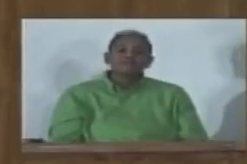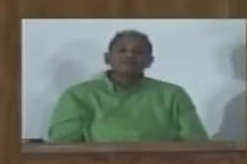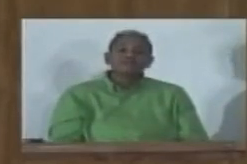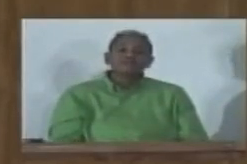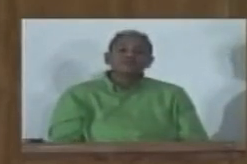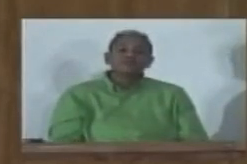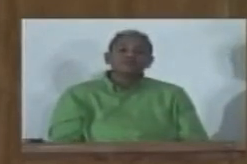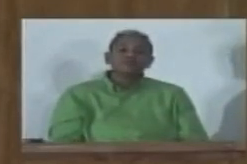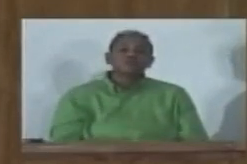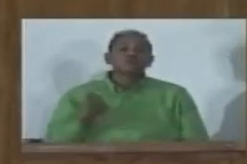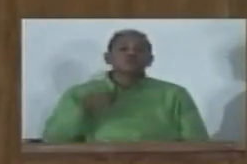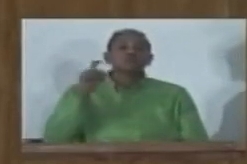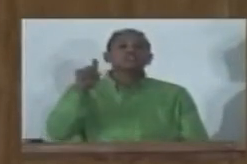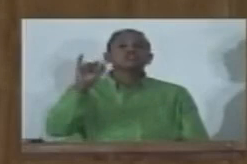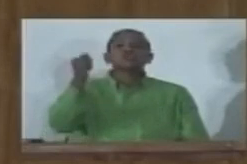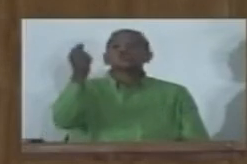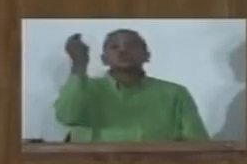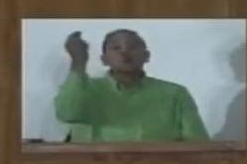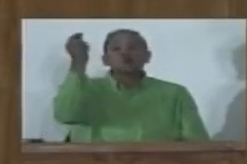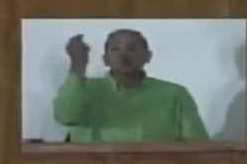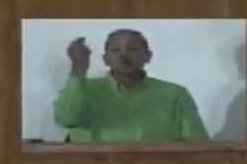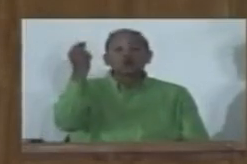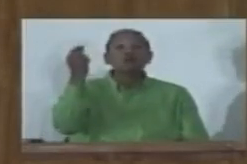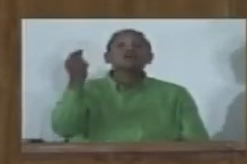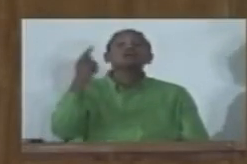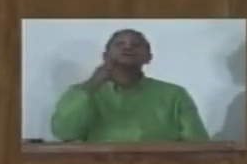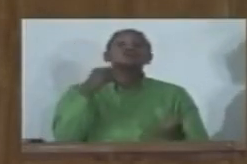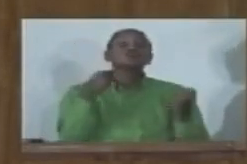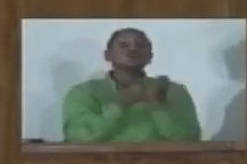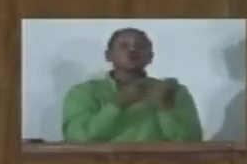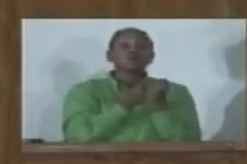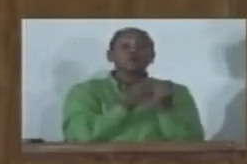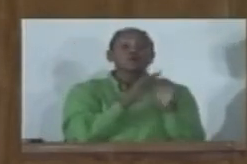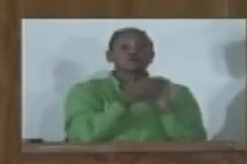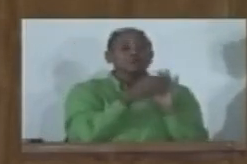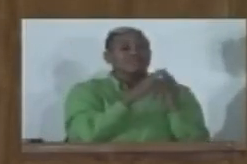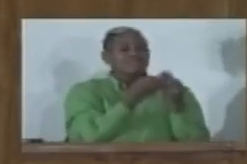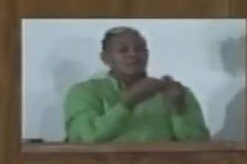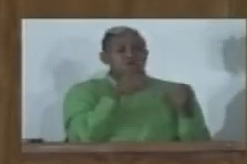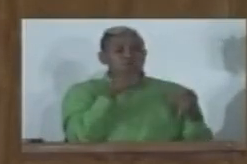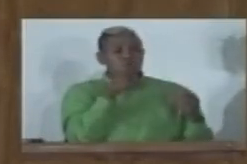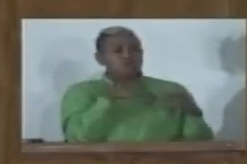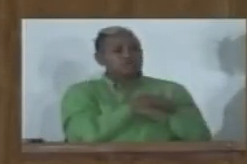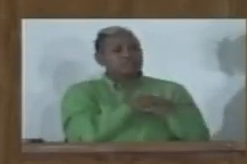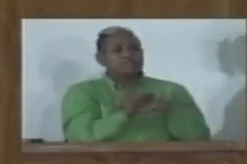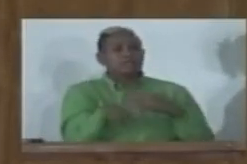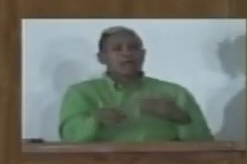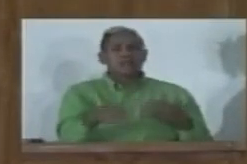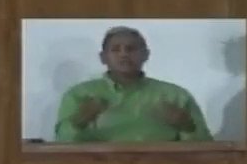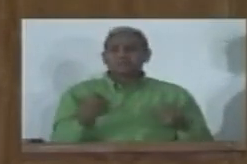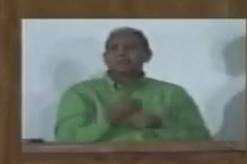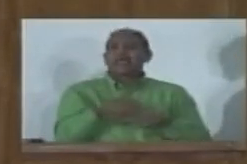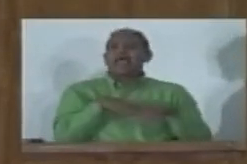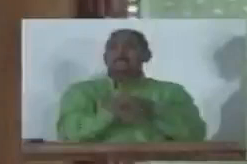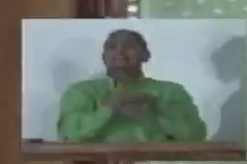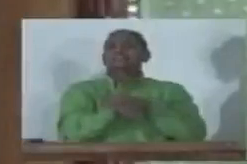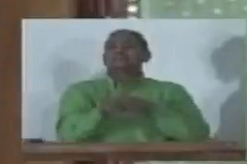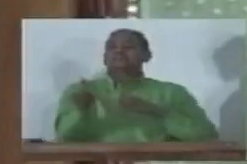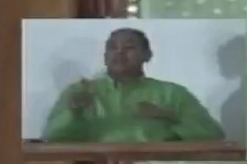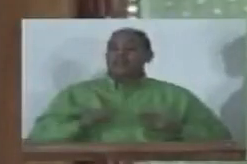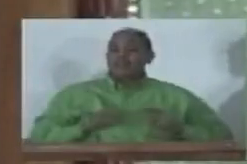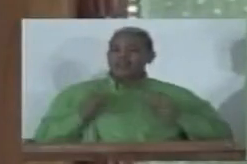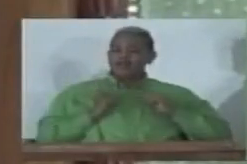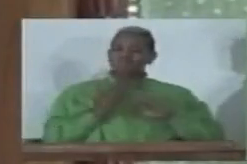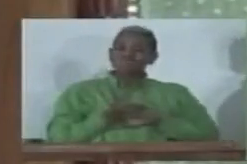We need to just do it. Support our Jamaican family members as we seek to make their lives a better